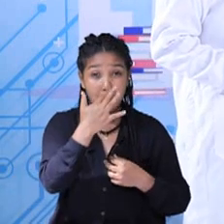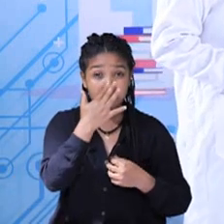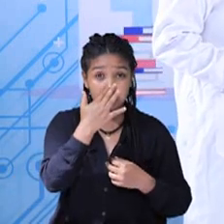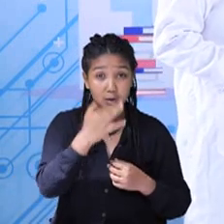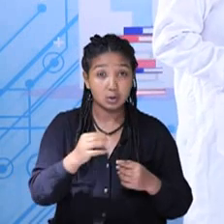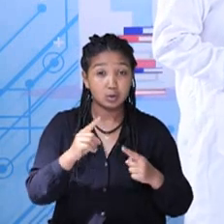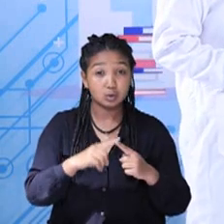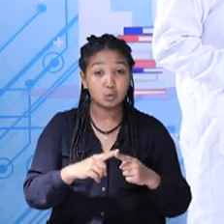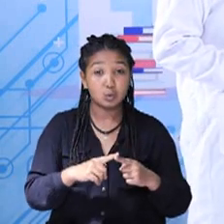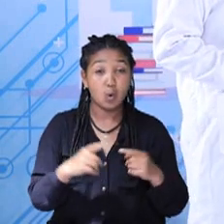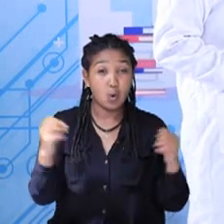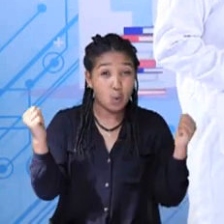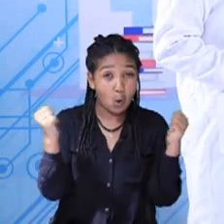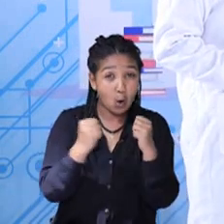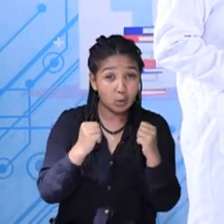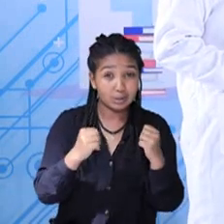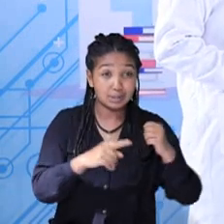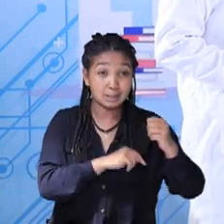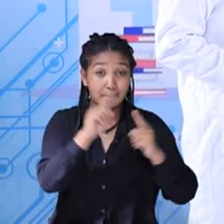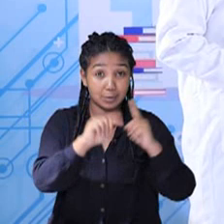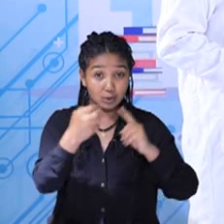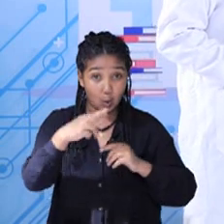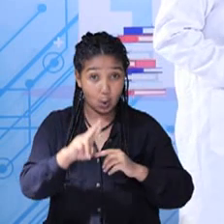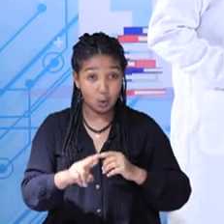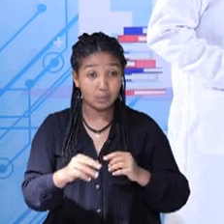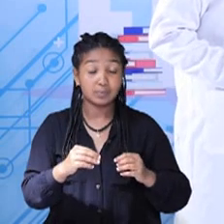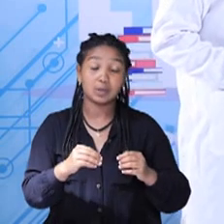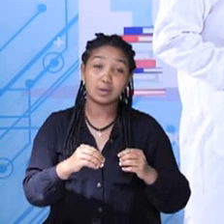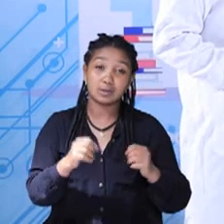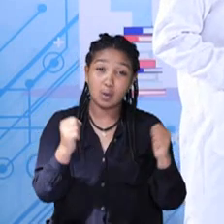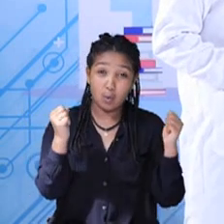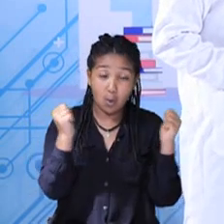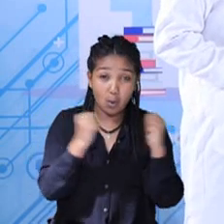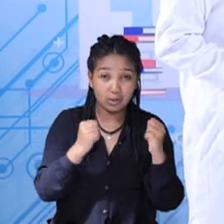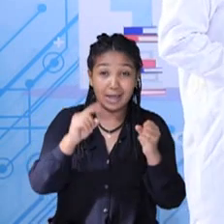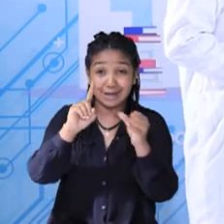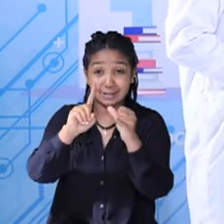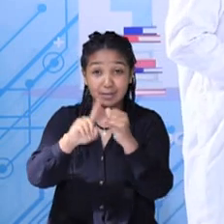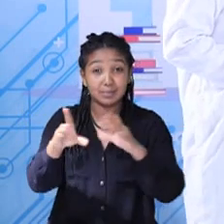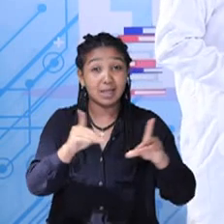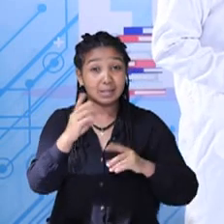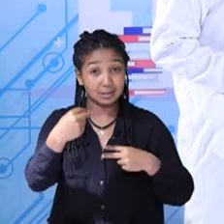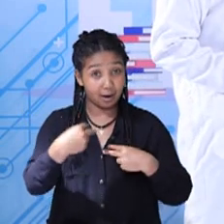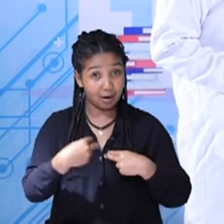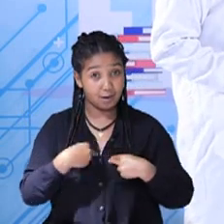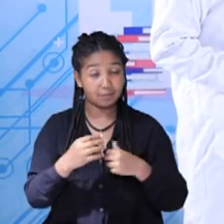to cold temperature or in the cold extreme doesn't